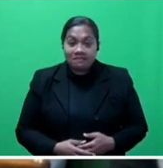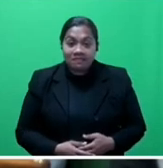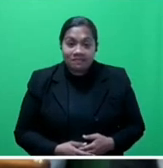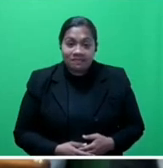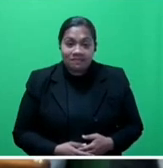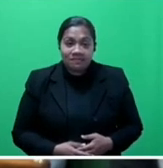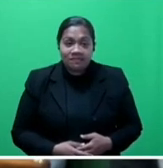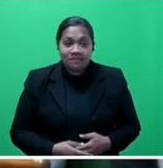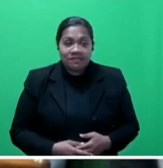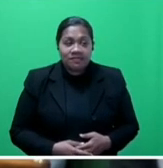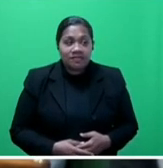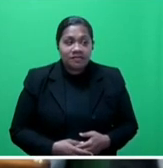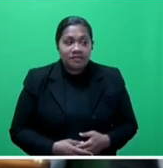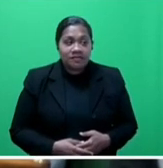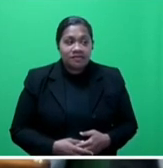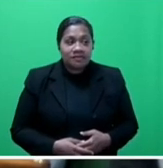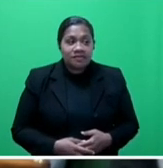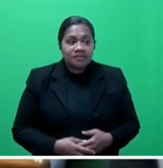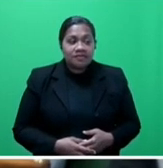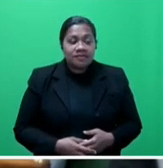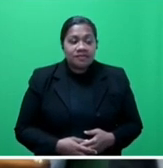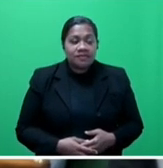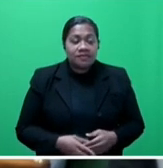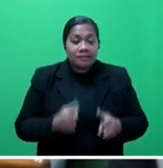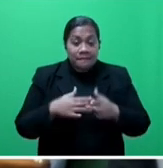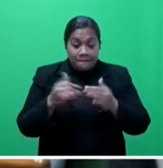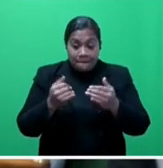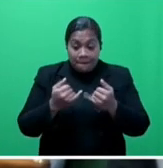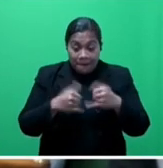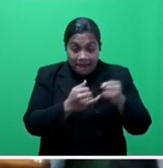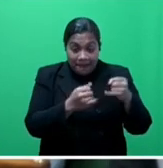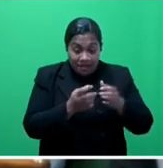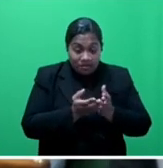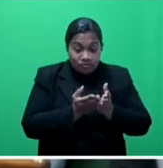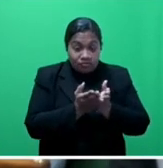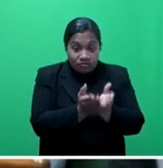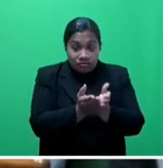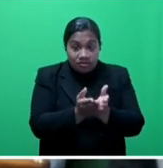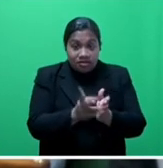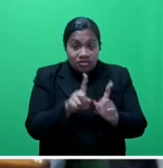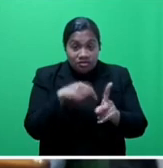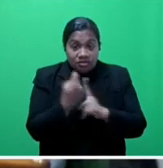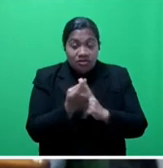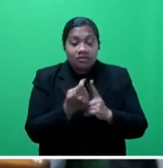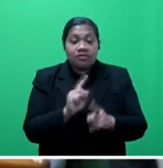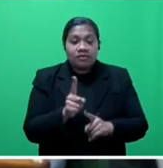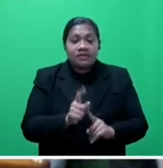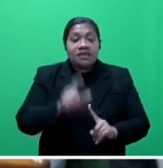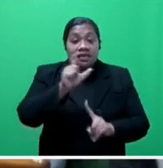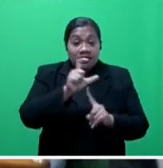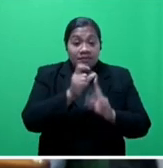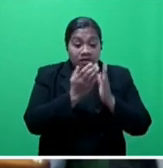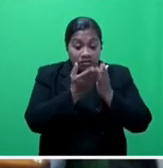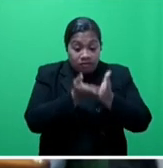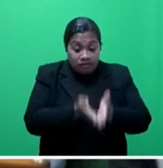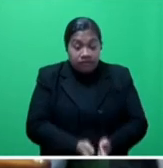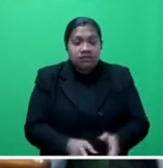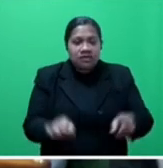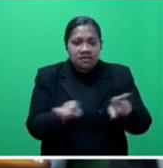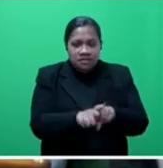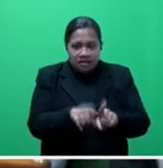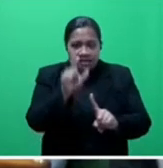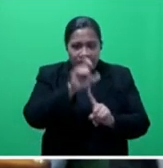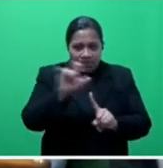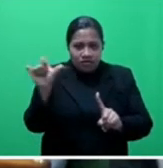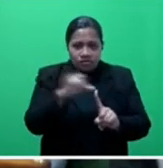In maritime tradition, it is said the captain goes down with the ship because a sea captain holds ultimate responsibility